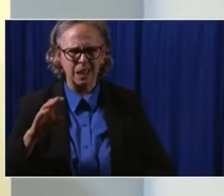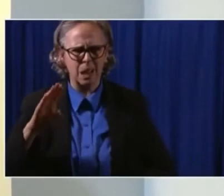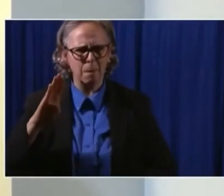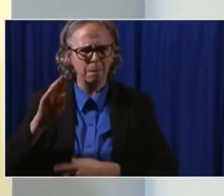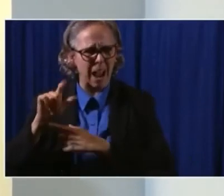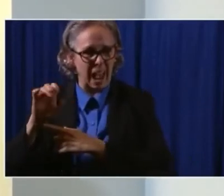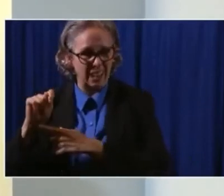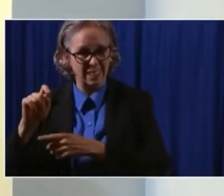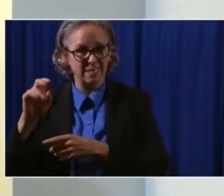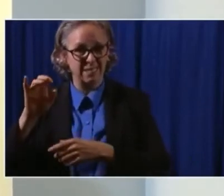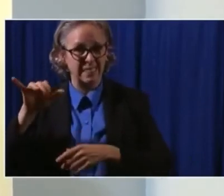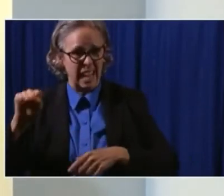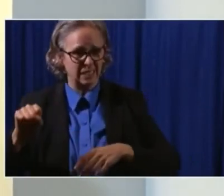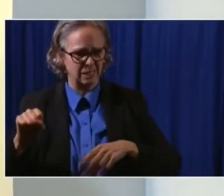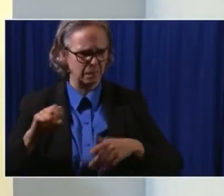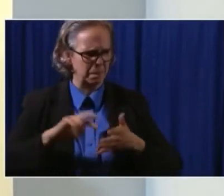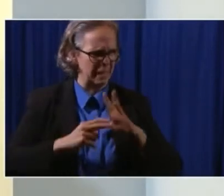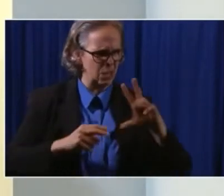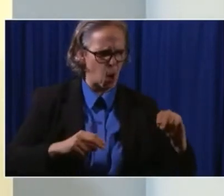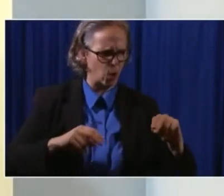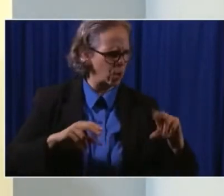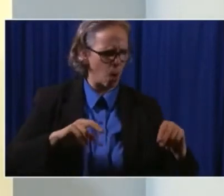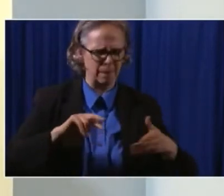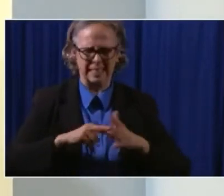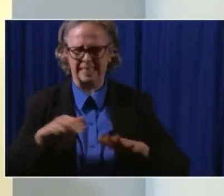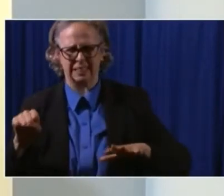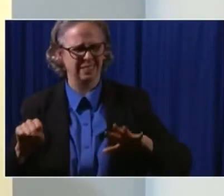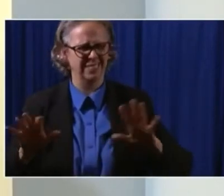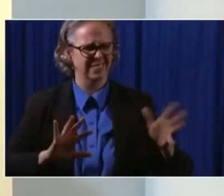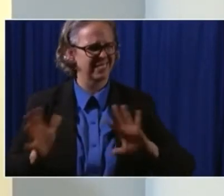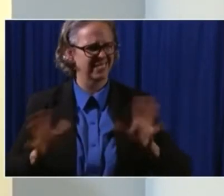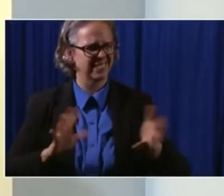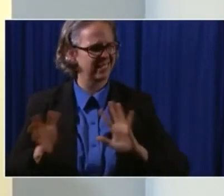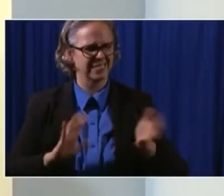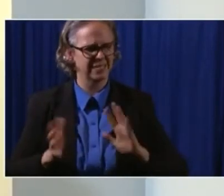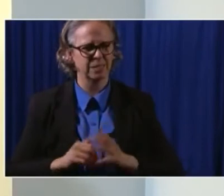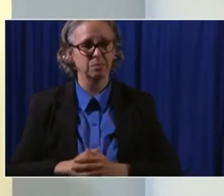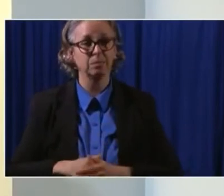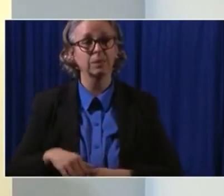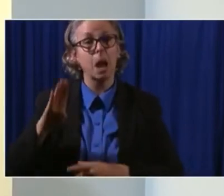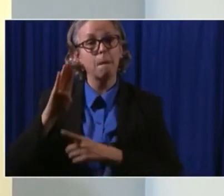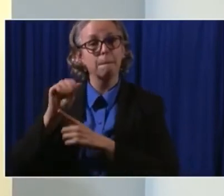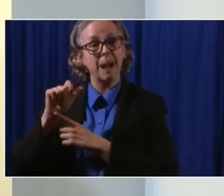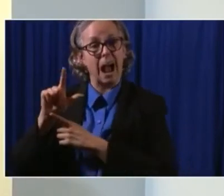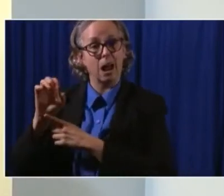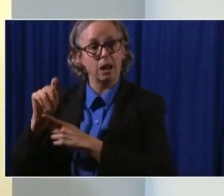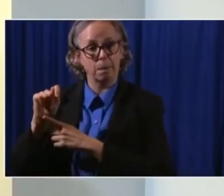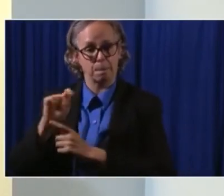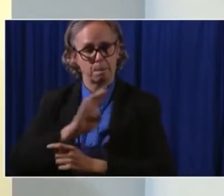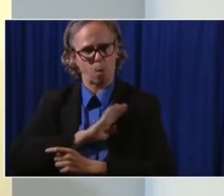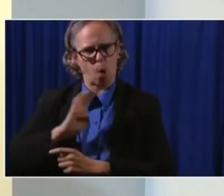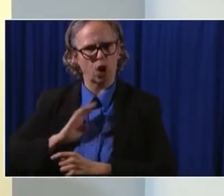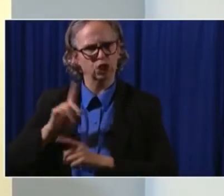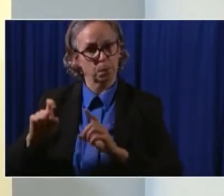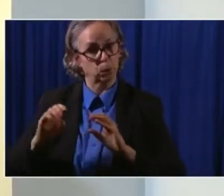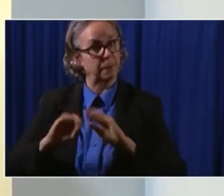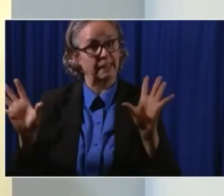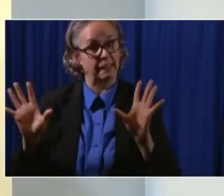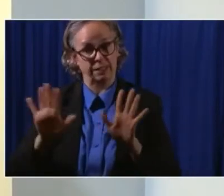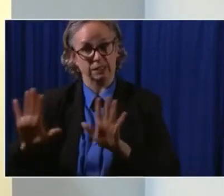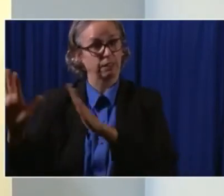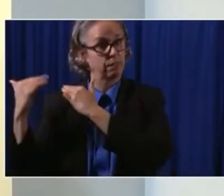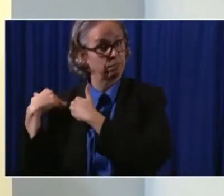issue before the people of Ohio, is supposed to clarify that. They're supposed to do yes means yes, no means no,